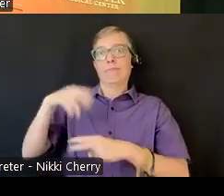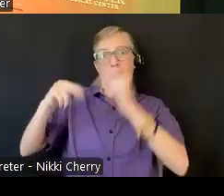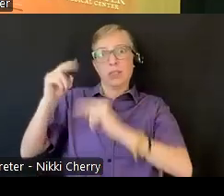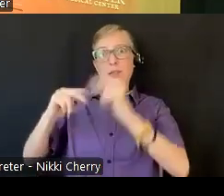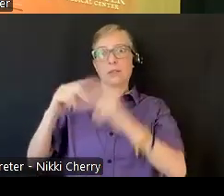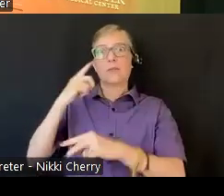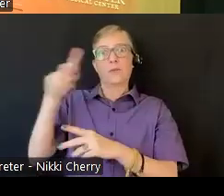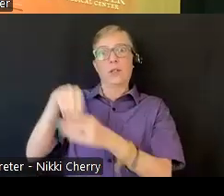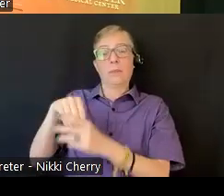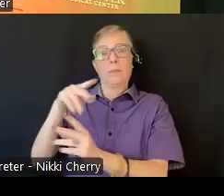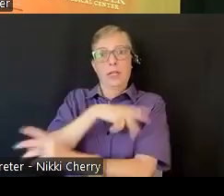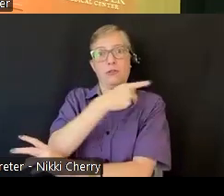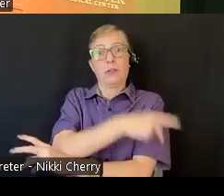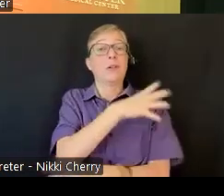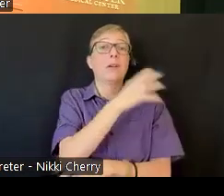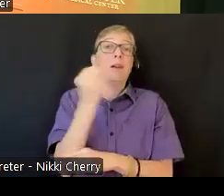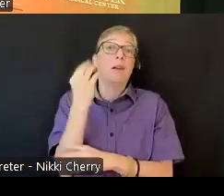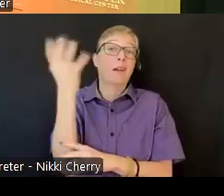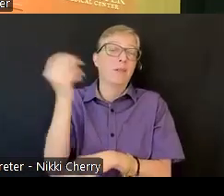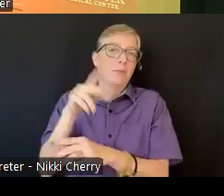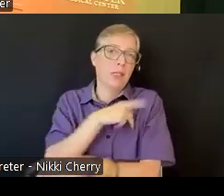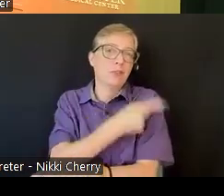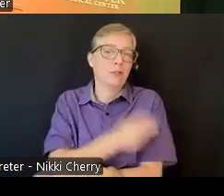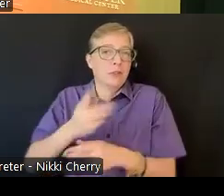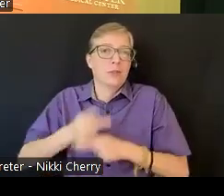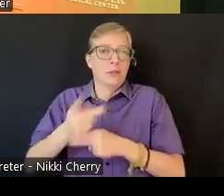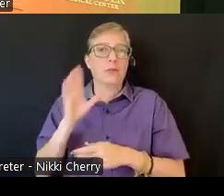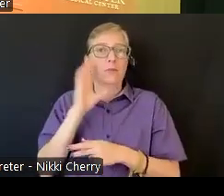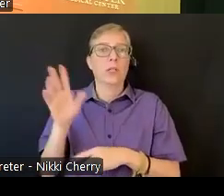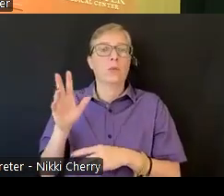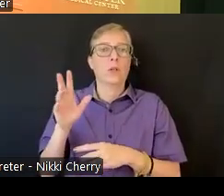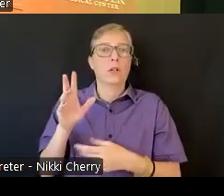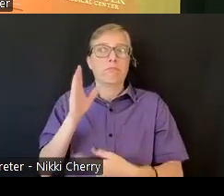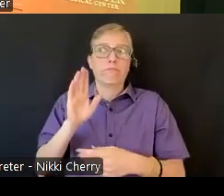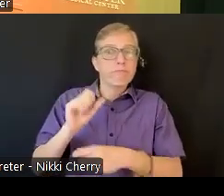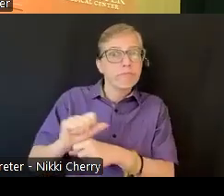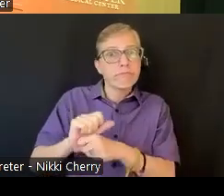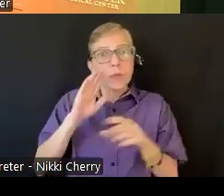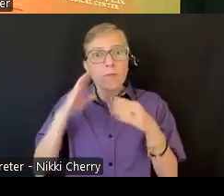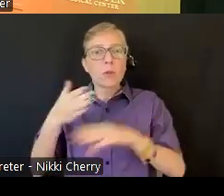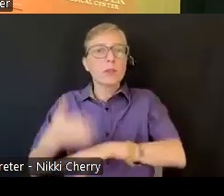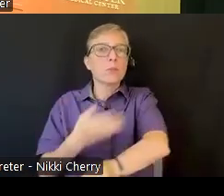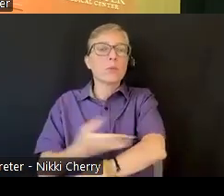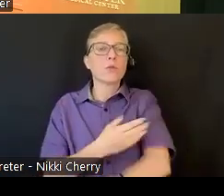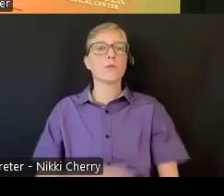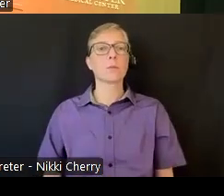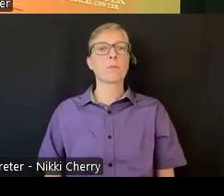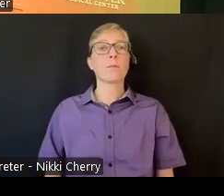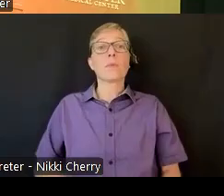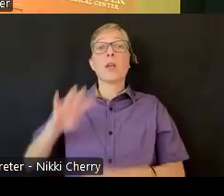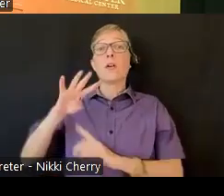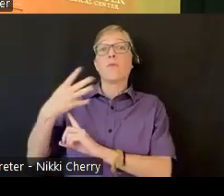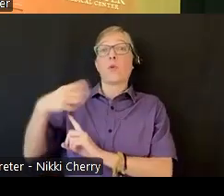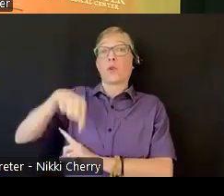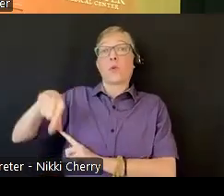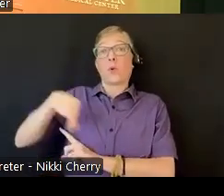space related to ambulatory care as well. And the fourth quarter data, which is not quite available yet, third